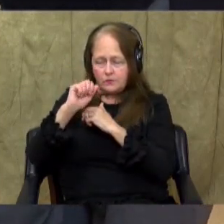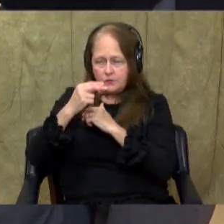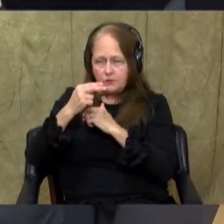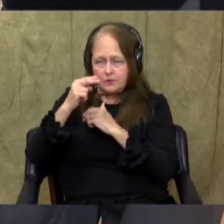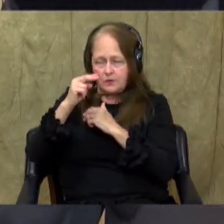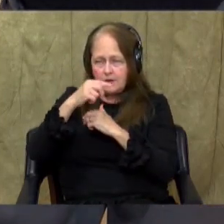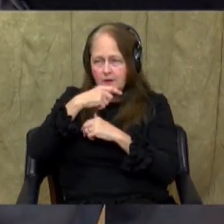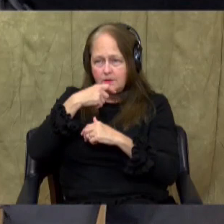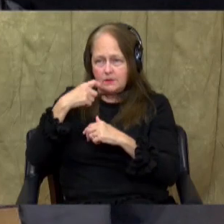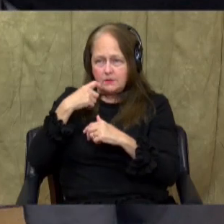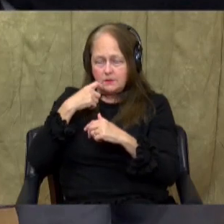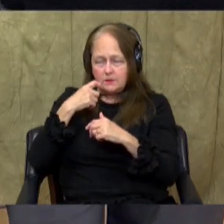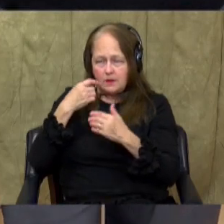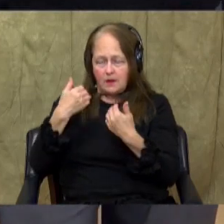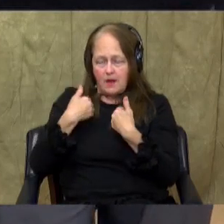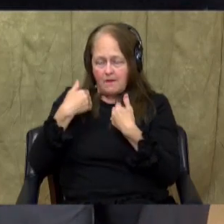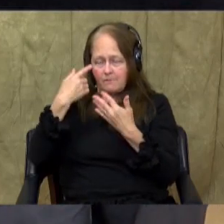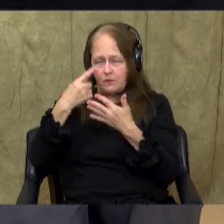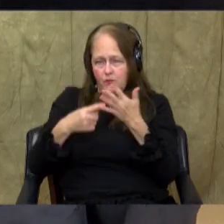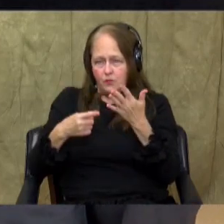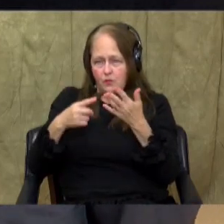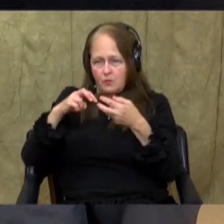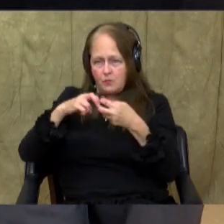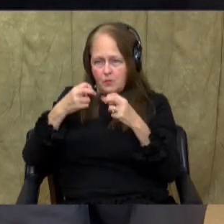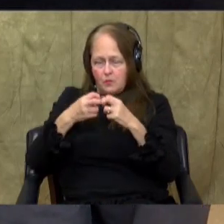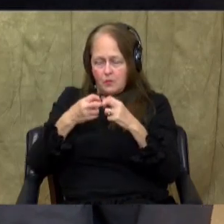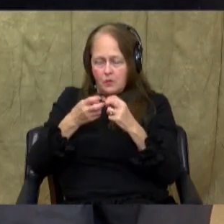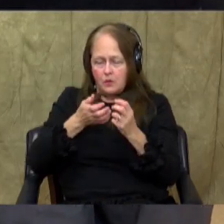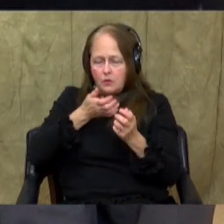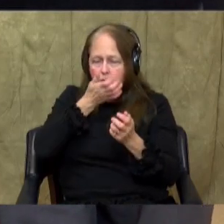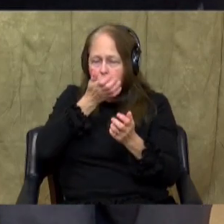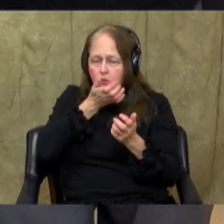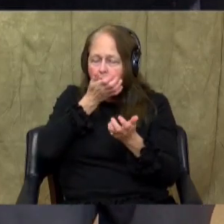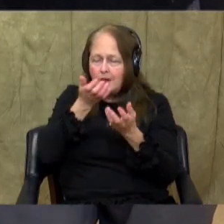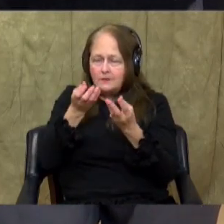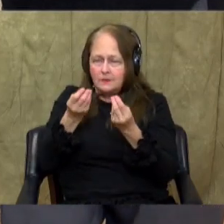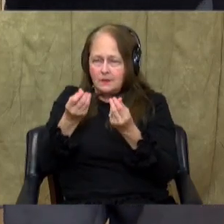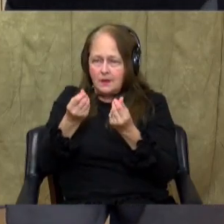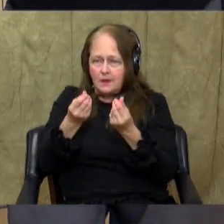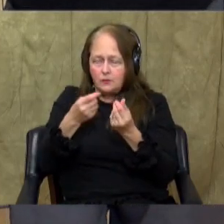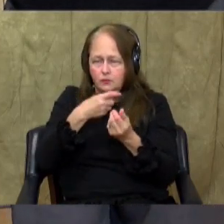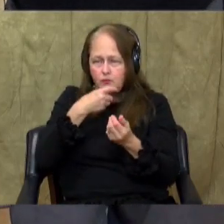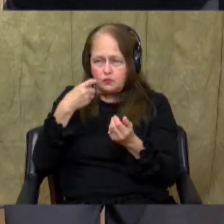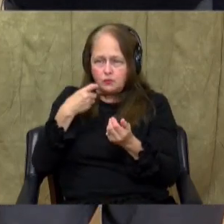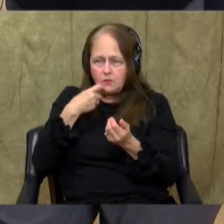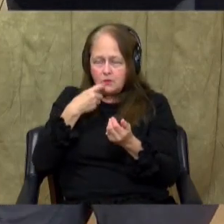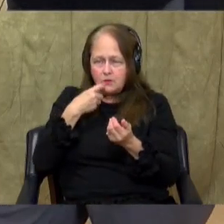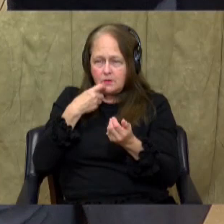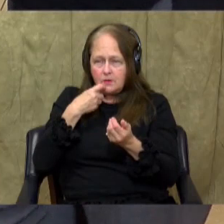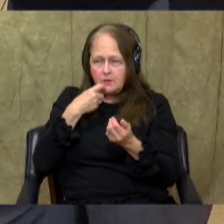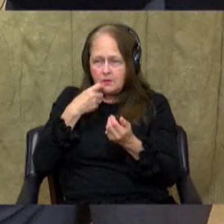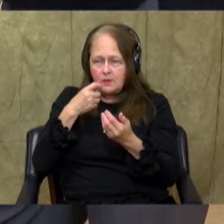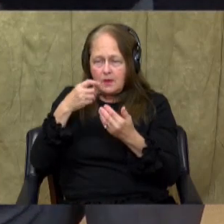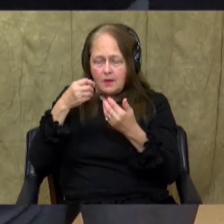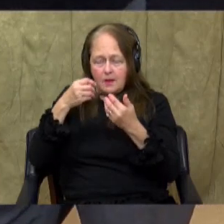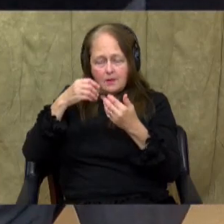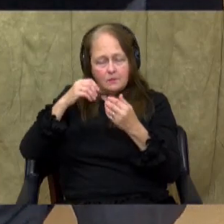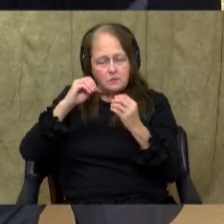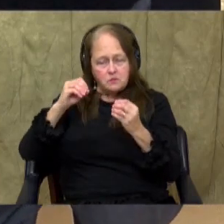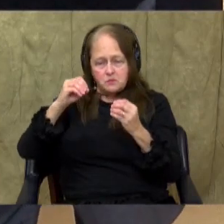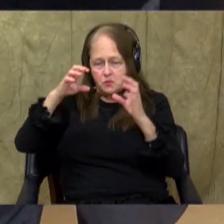Sahara Desert, are experiencing what as grasslands are lost due to drought and overgrazing? Lack of